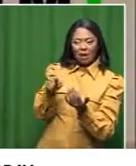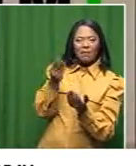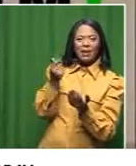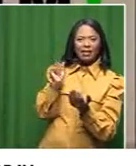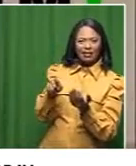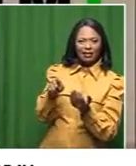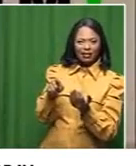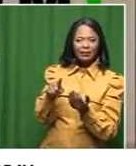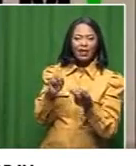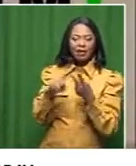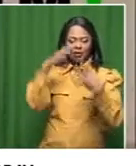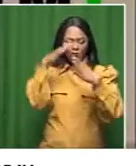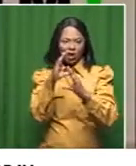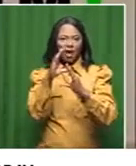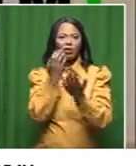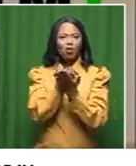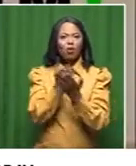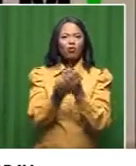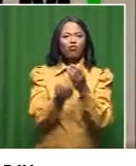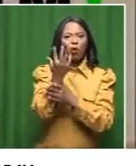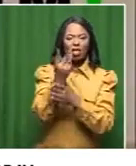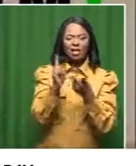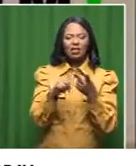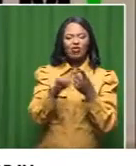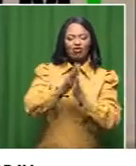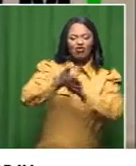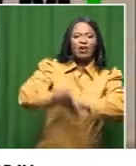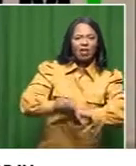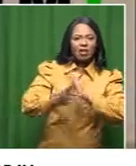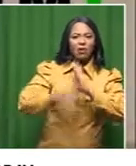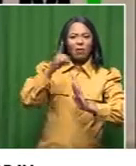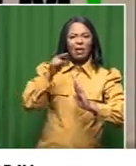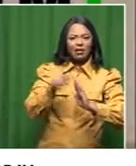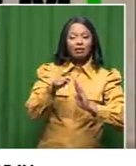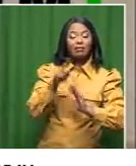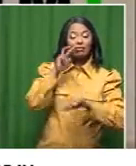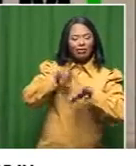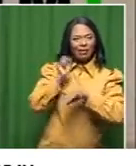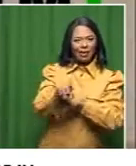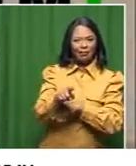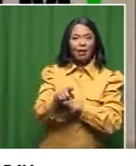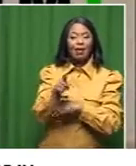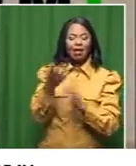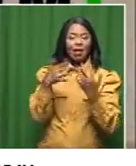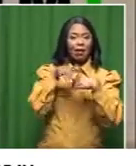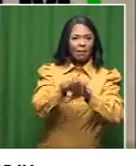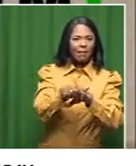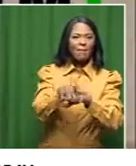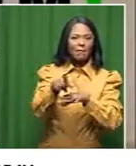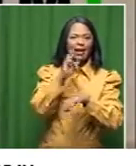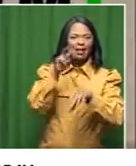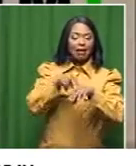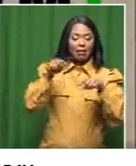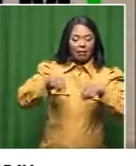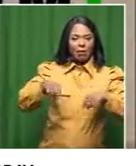the focus on economic growth and the infrastructure development is the combination that we certainly need right now